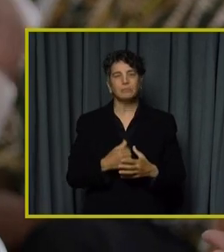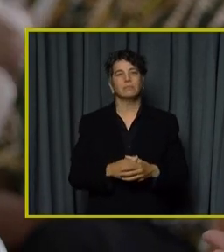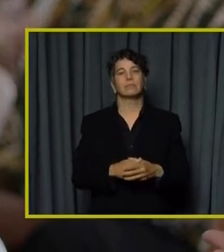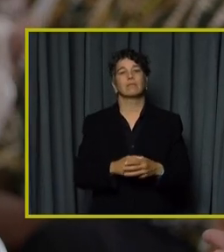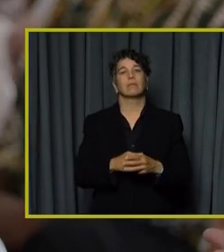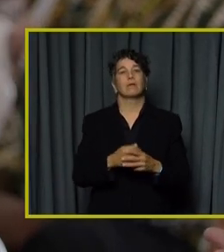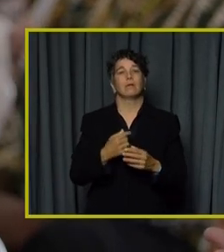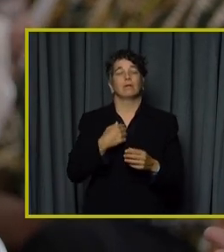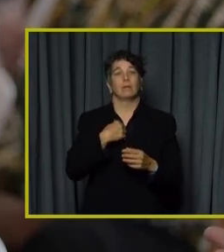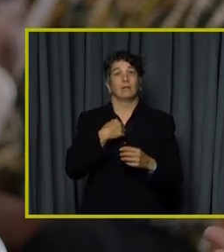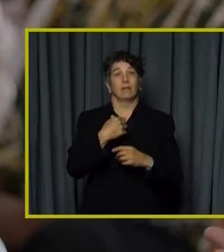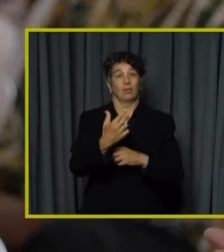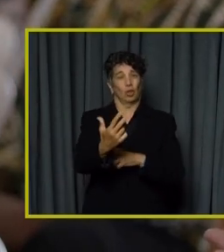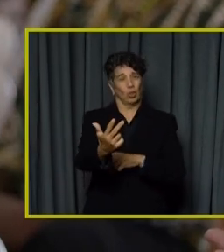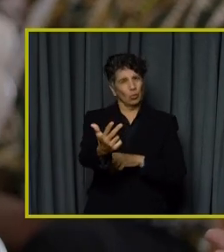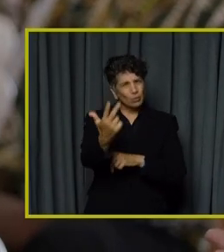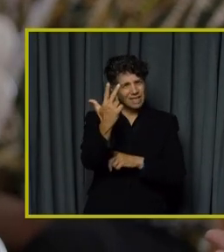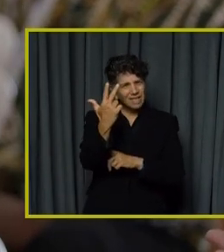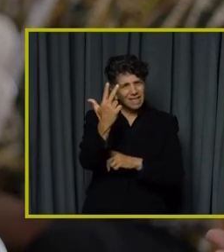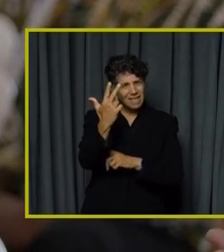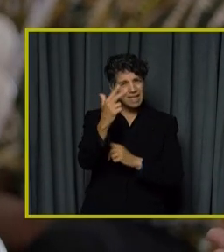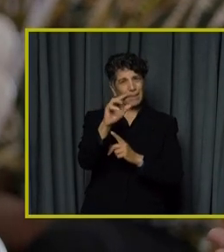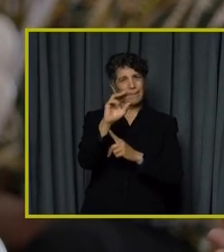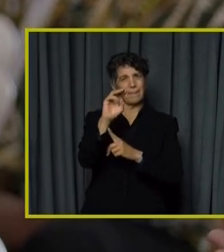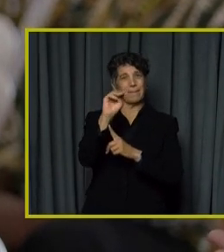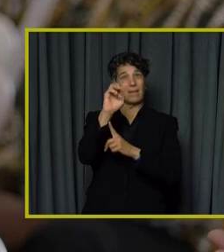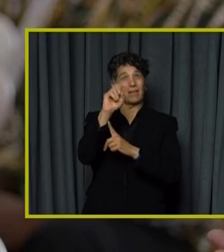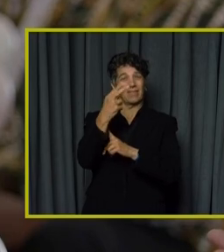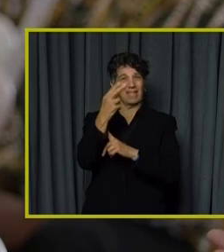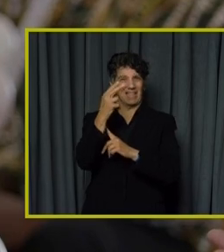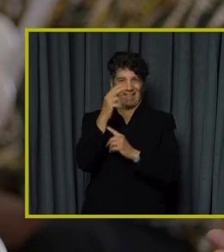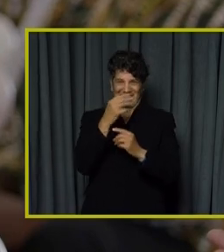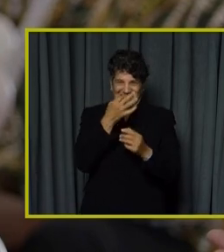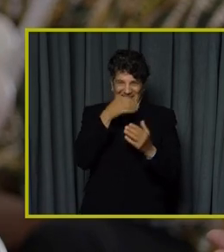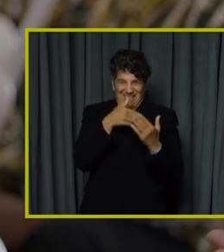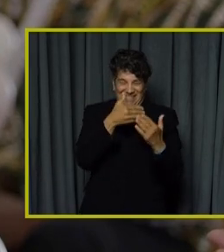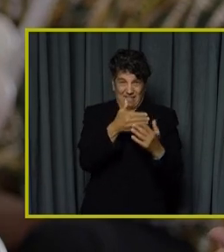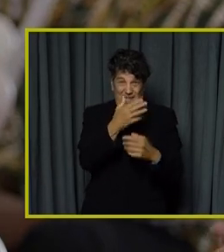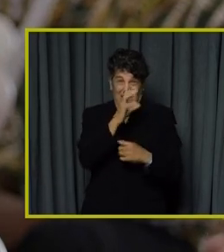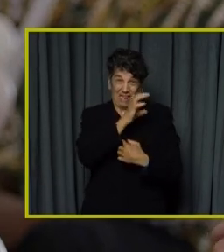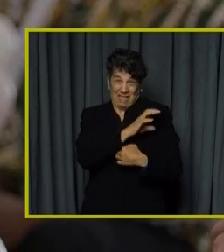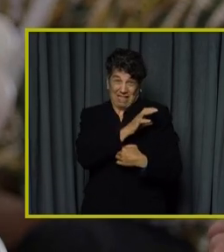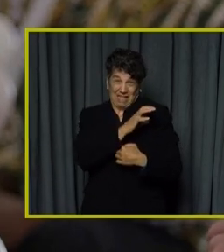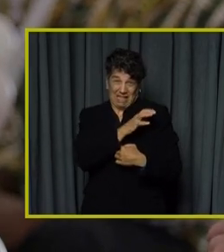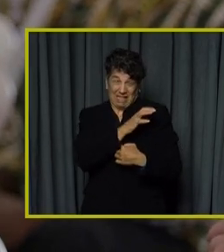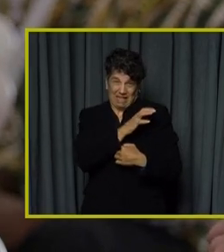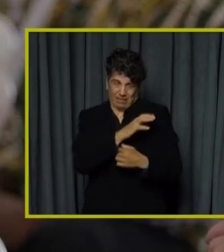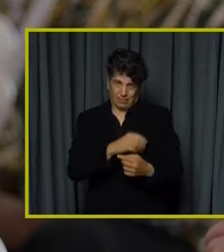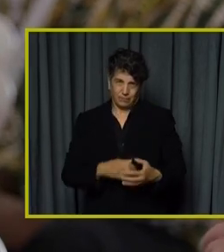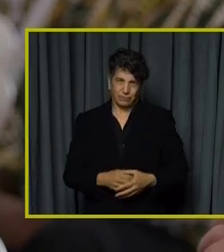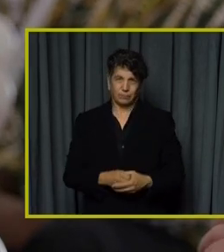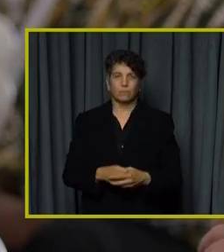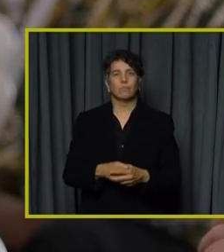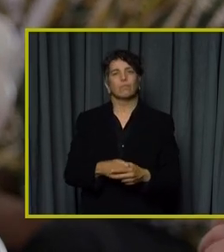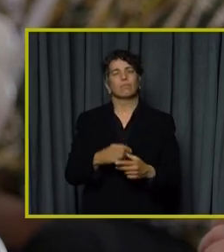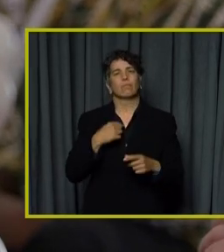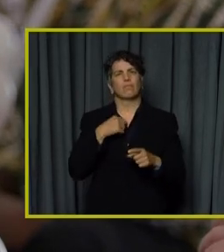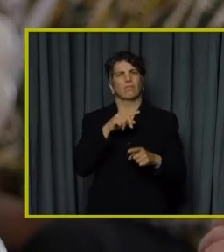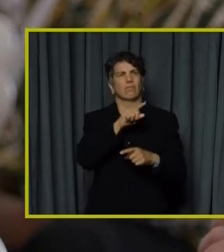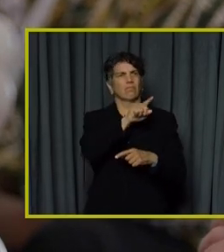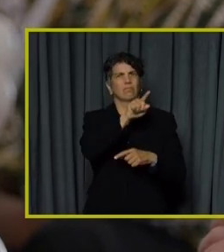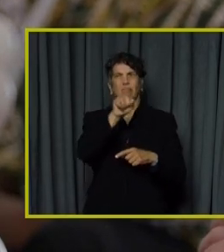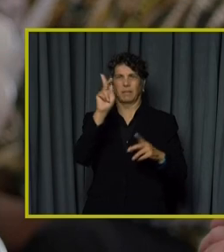methadone clinics. Some of us see people walking up and down the street. I see people walking like zombies, like from a